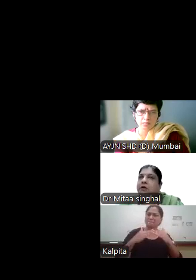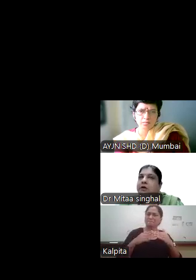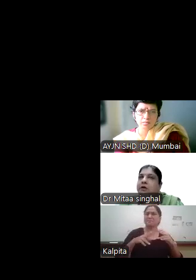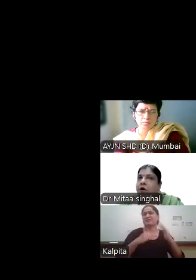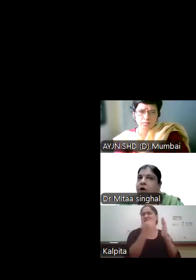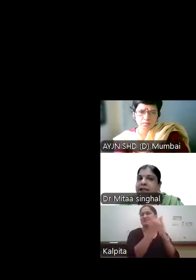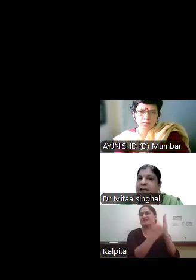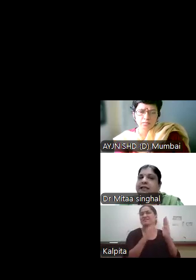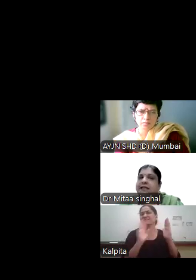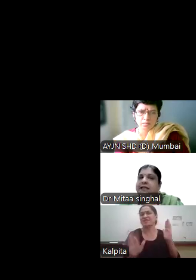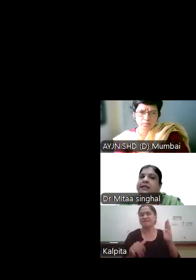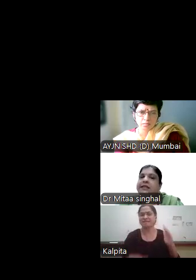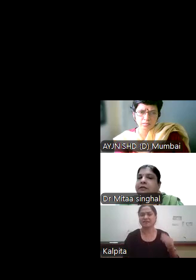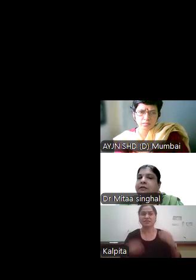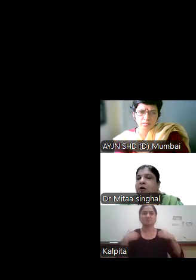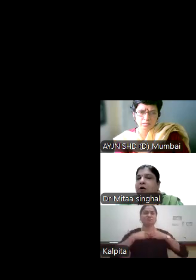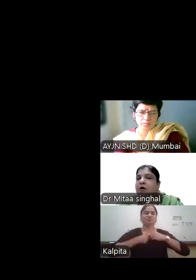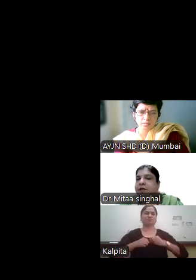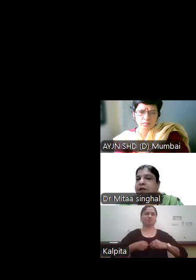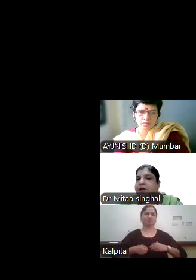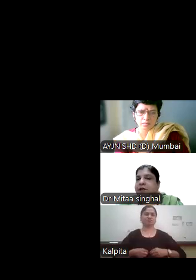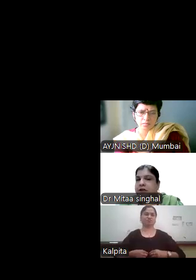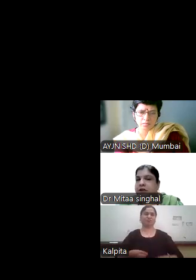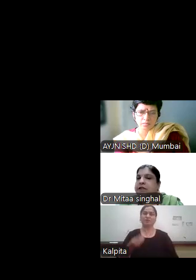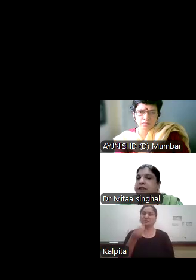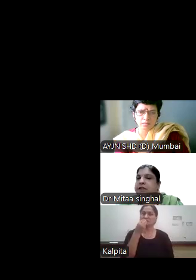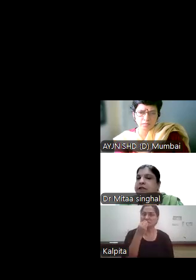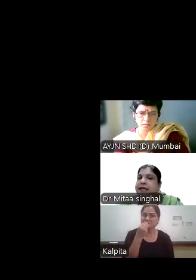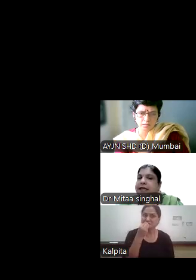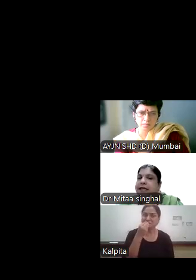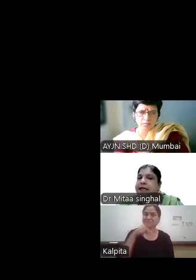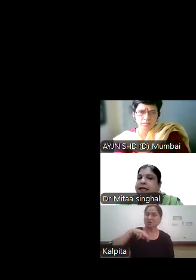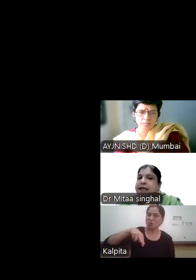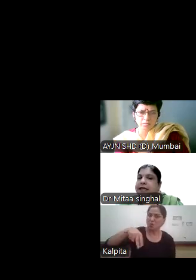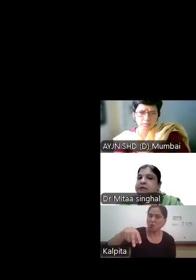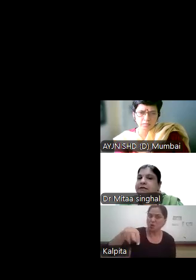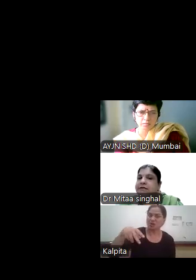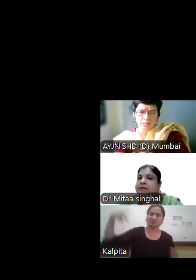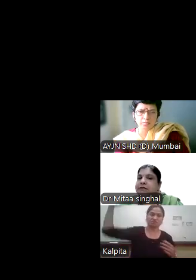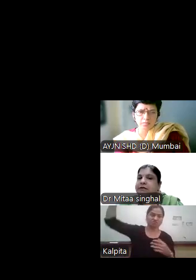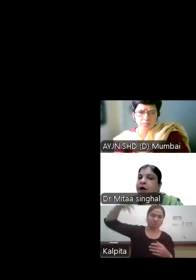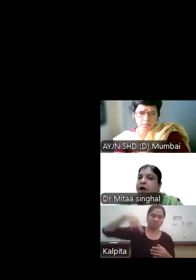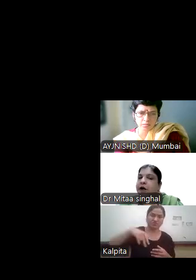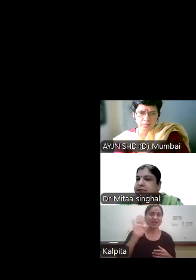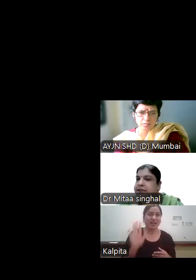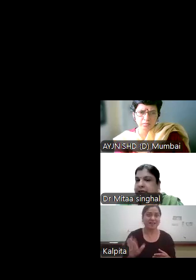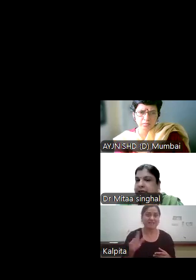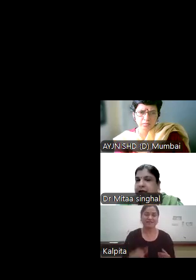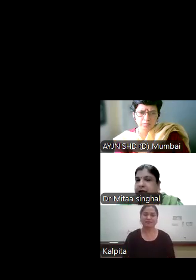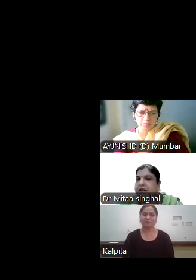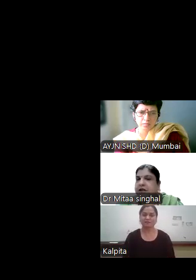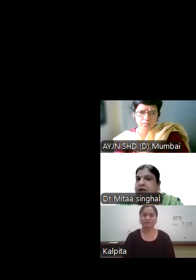mobility, what dressing skills. VFM is the commonest scale which is used. It is an 18 item, 7 level ordinal